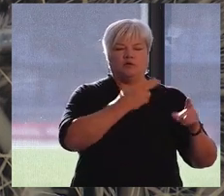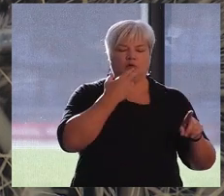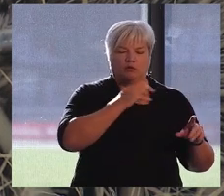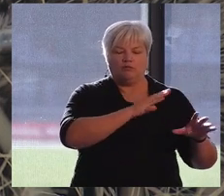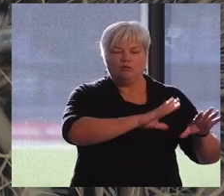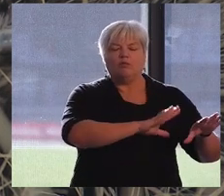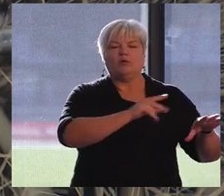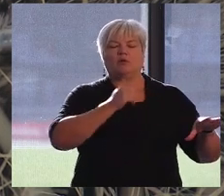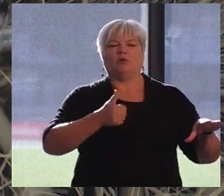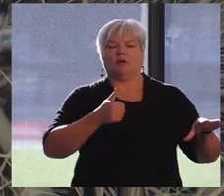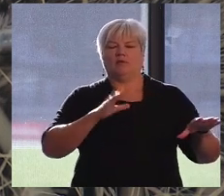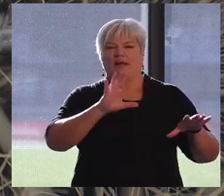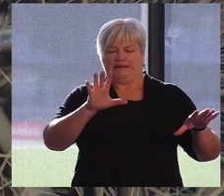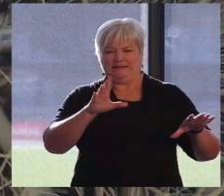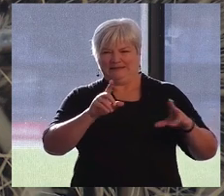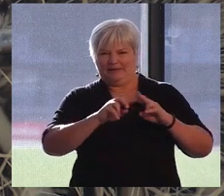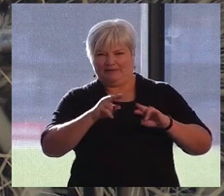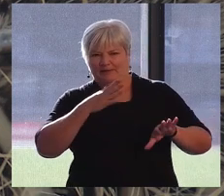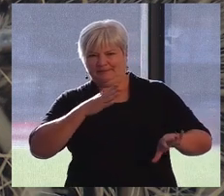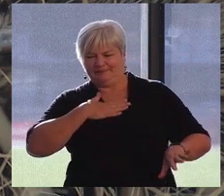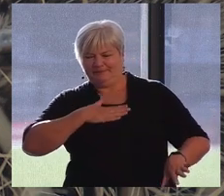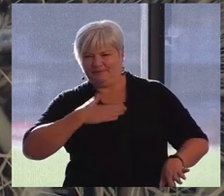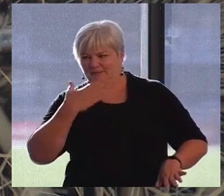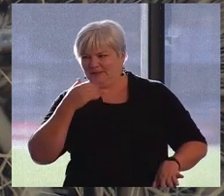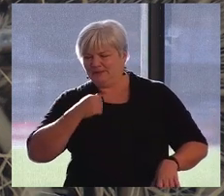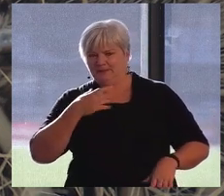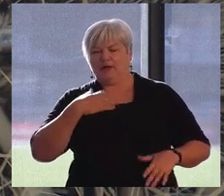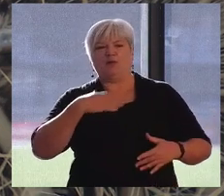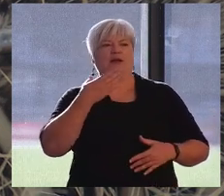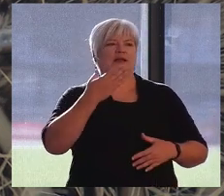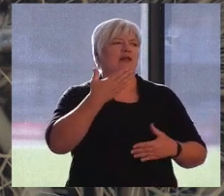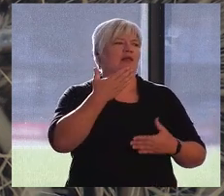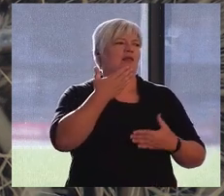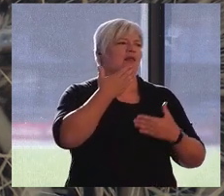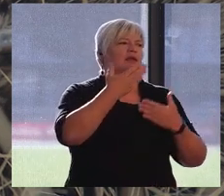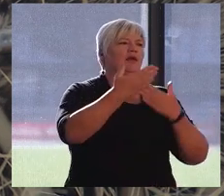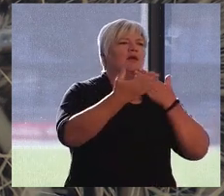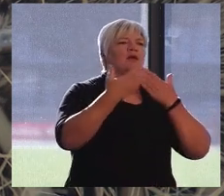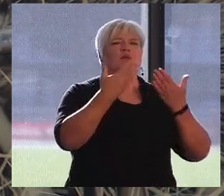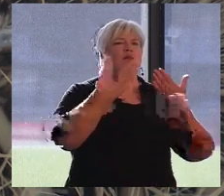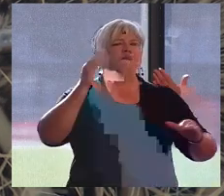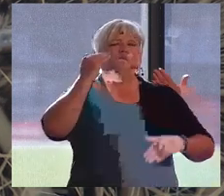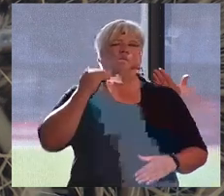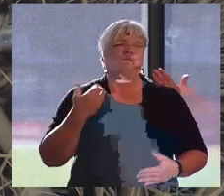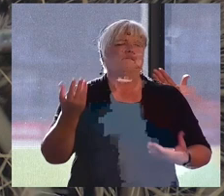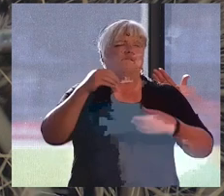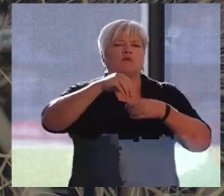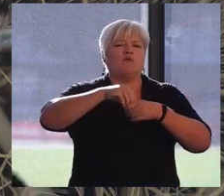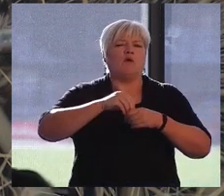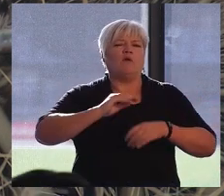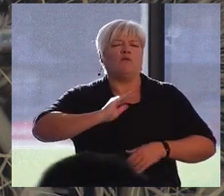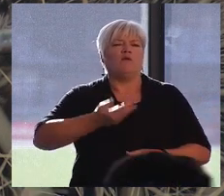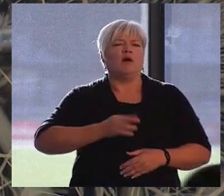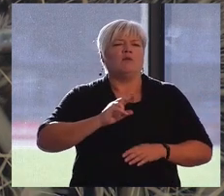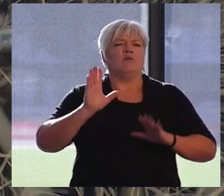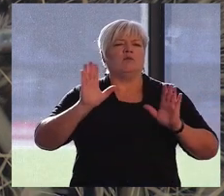if you can indulge me for a minute, I just want to shout out to all of the incredible women that have been involved in Farmers for Climate Action, despite agriculture